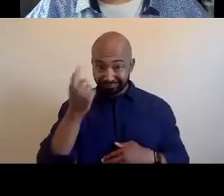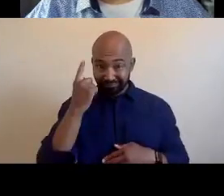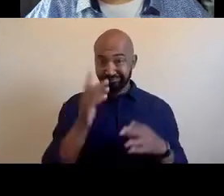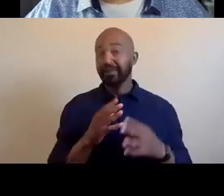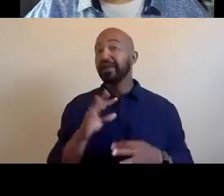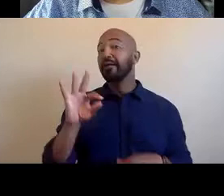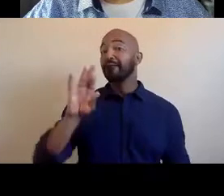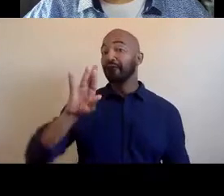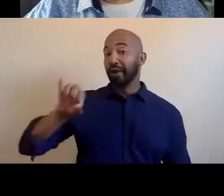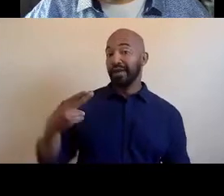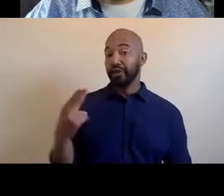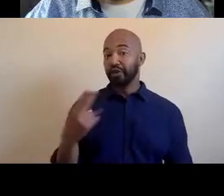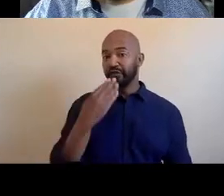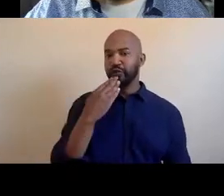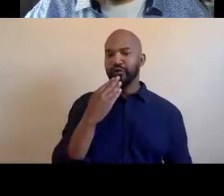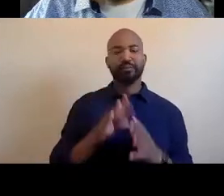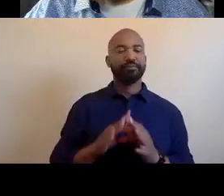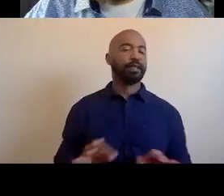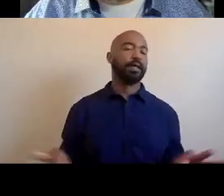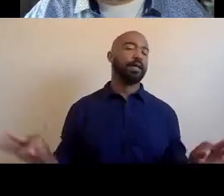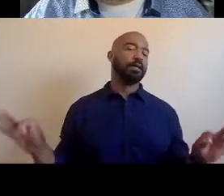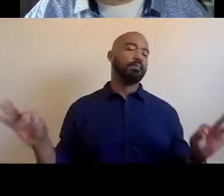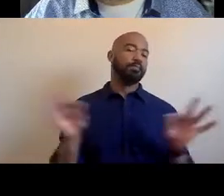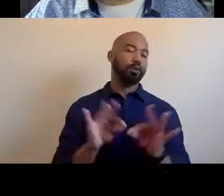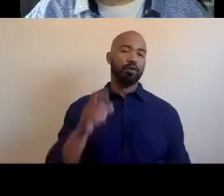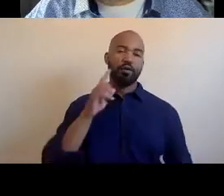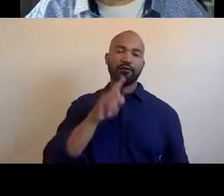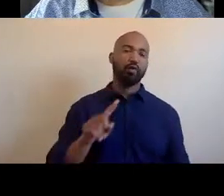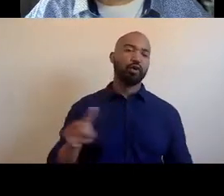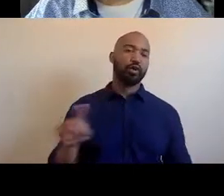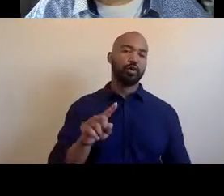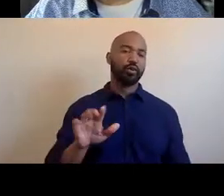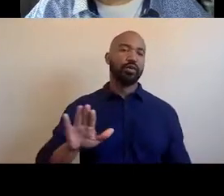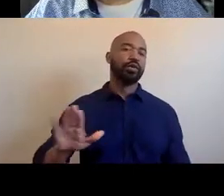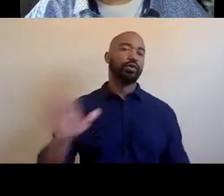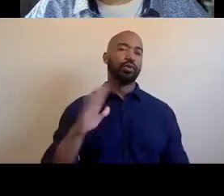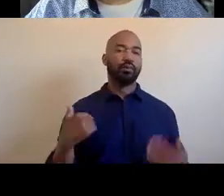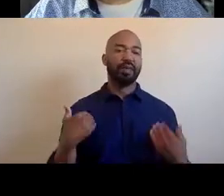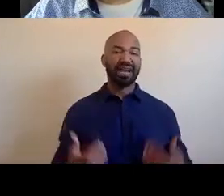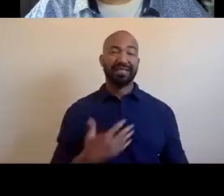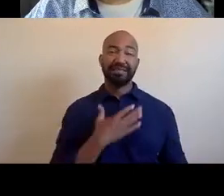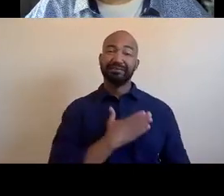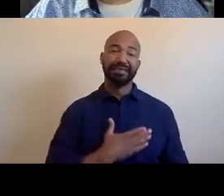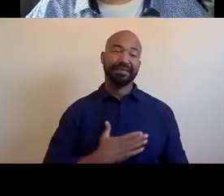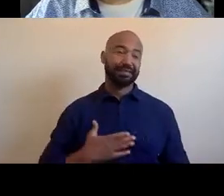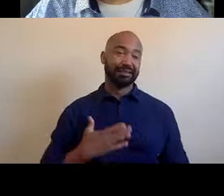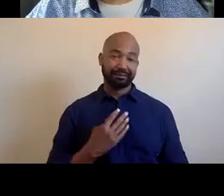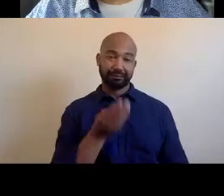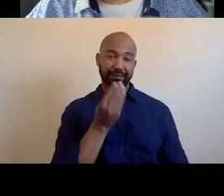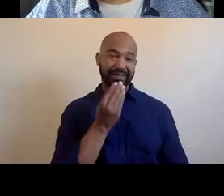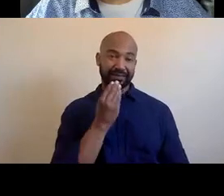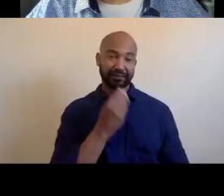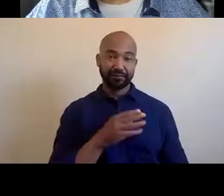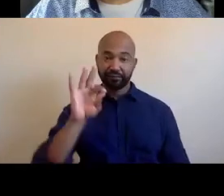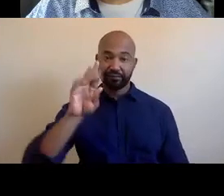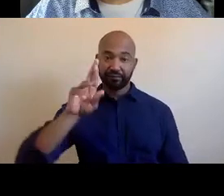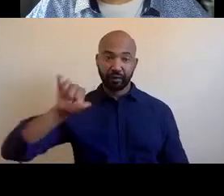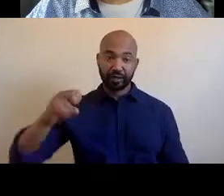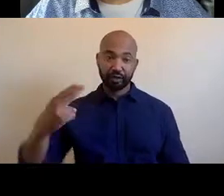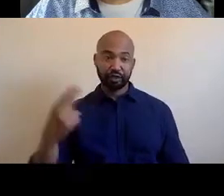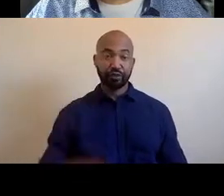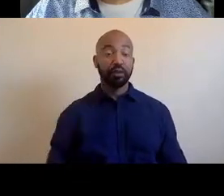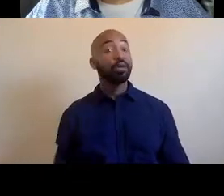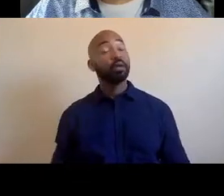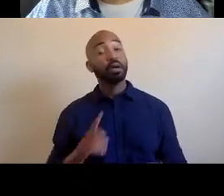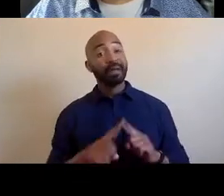your body and your well-being. So absolutely, please eat these. If you do want to clean your